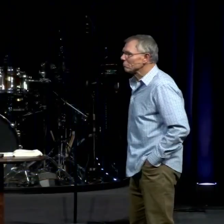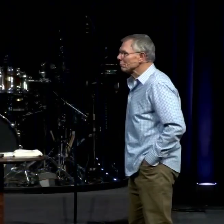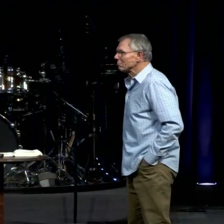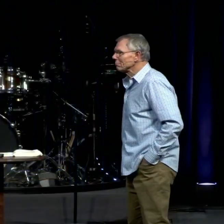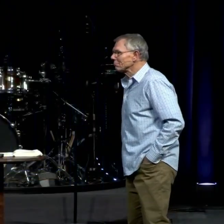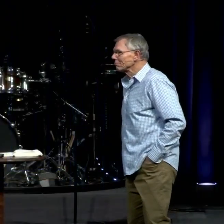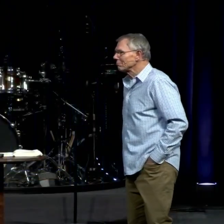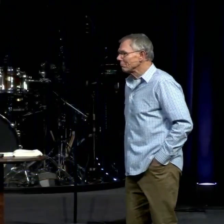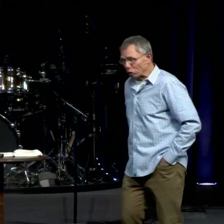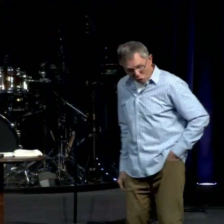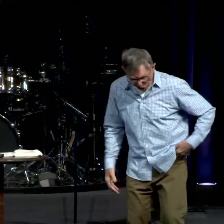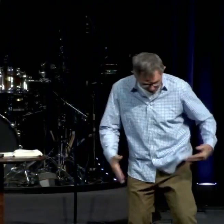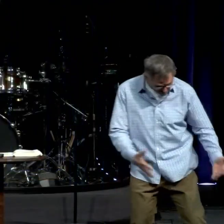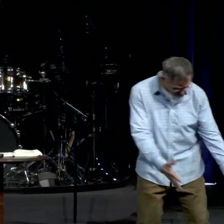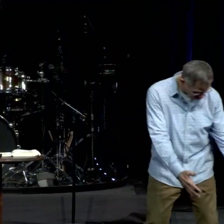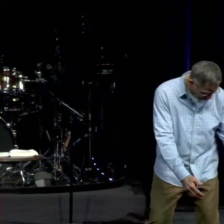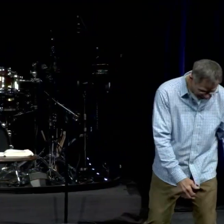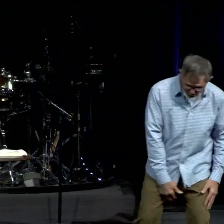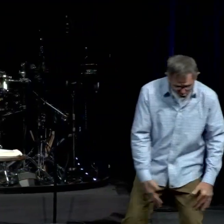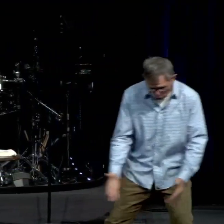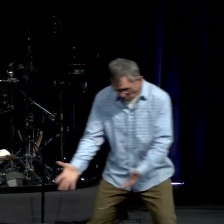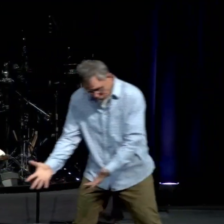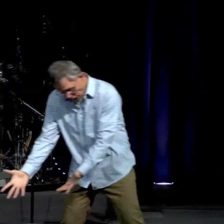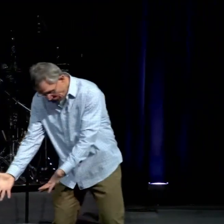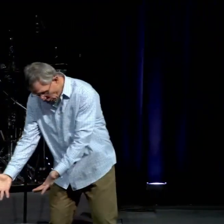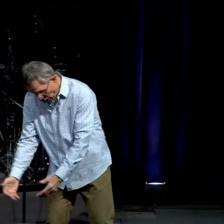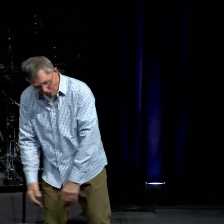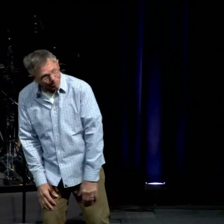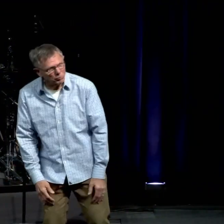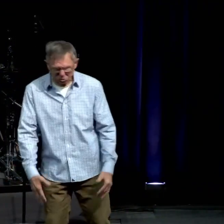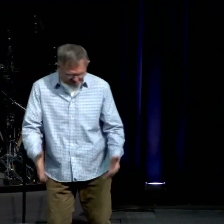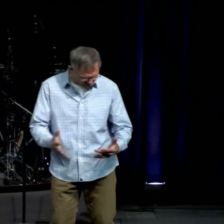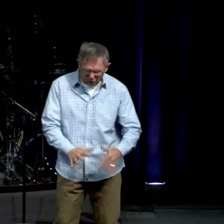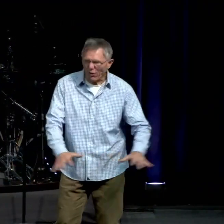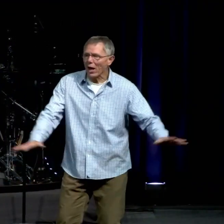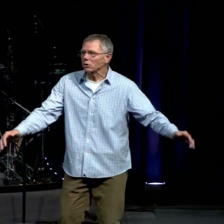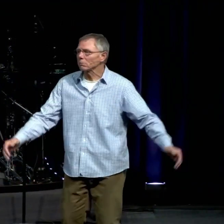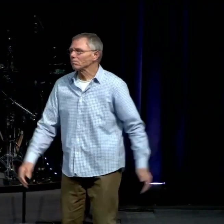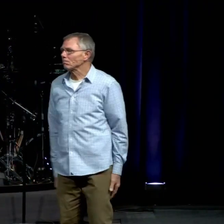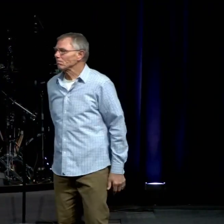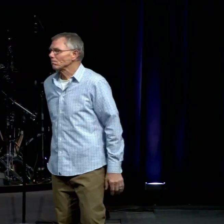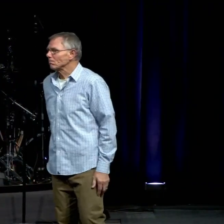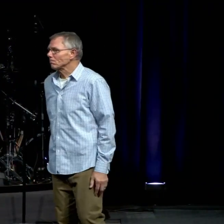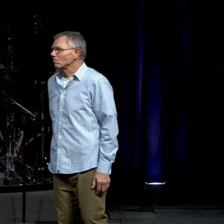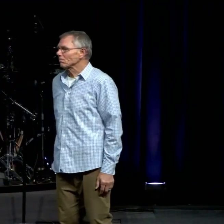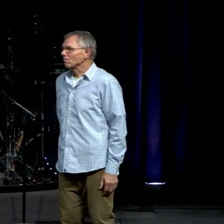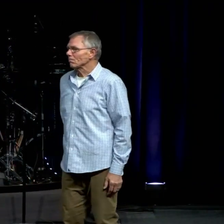it. Just, yes, it's this way. No, it's not that way. Just the facts.